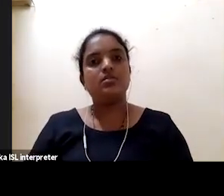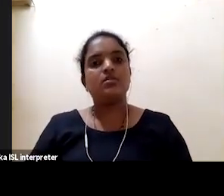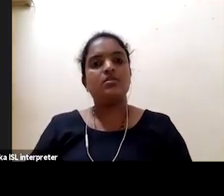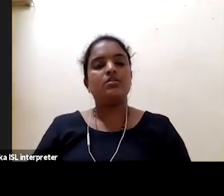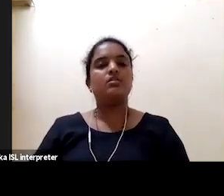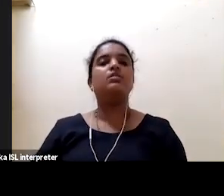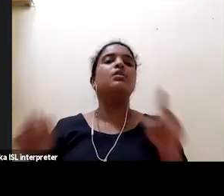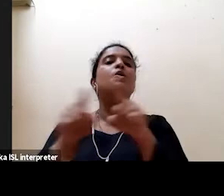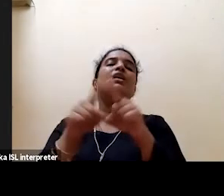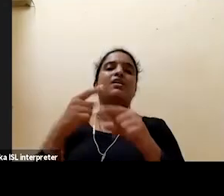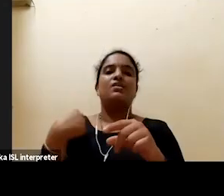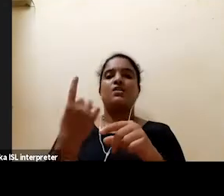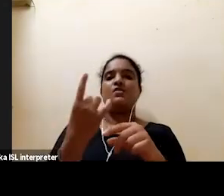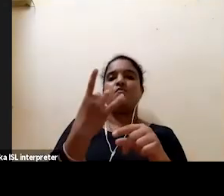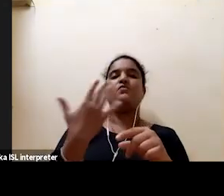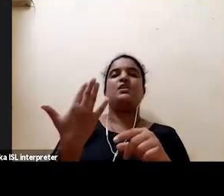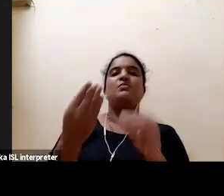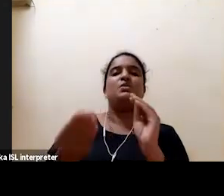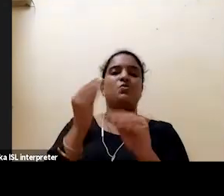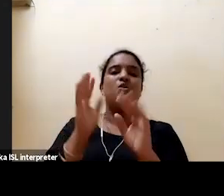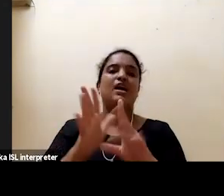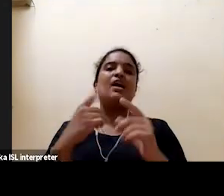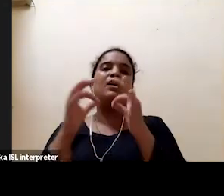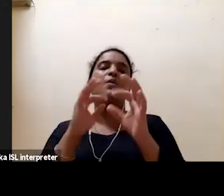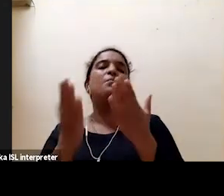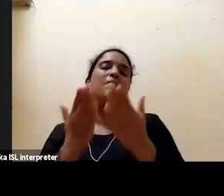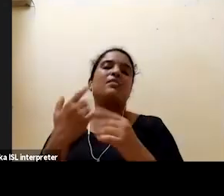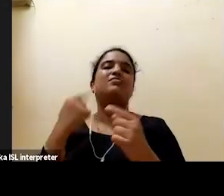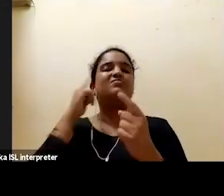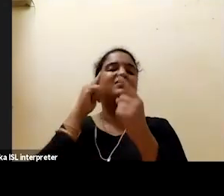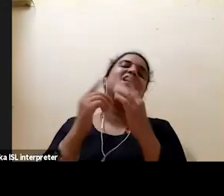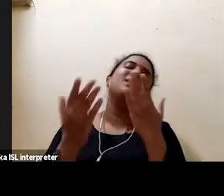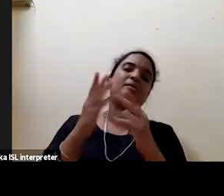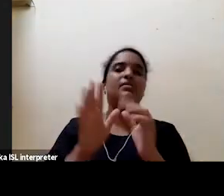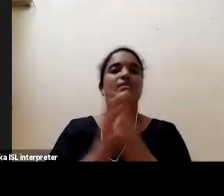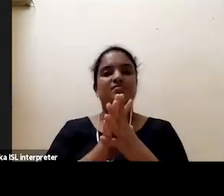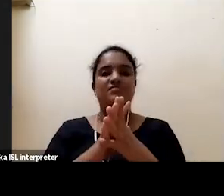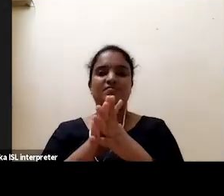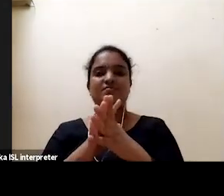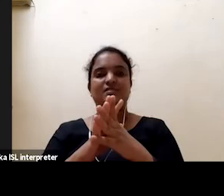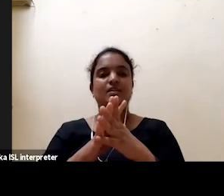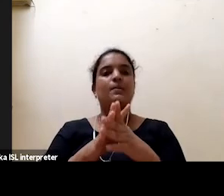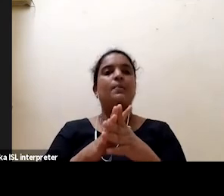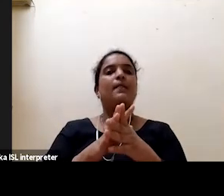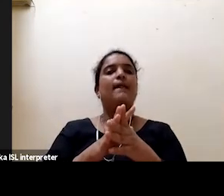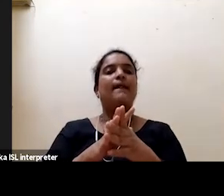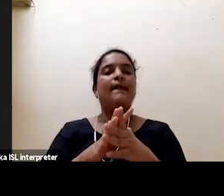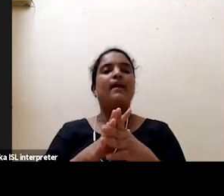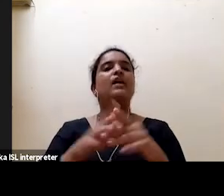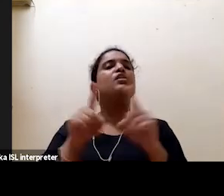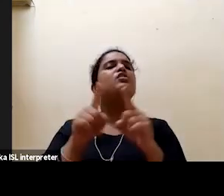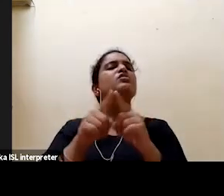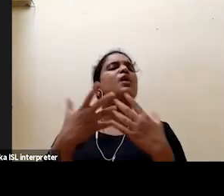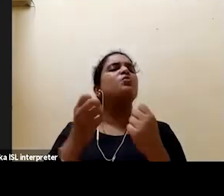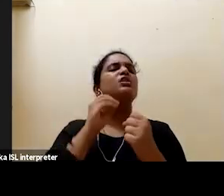minutes to go. And okay, I think I'll be on time. So, how do you get about actual writing? So,